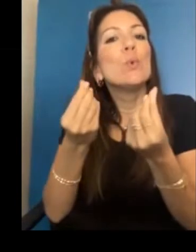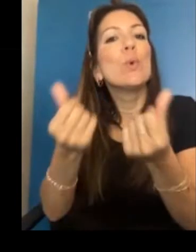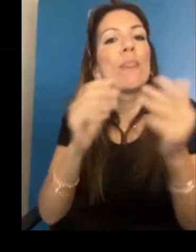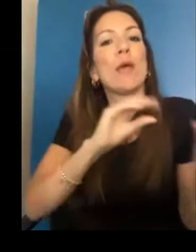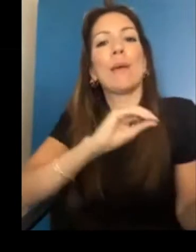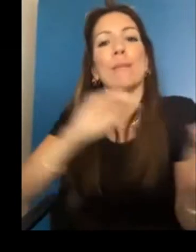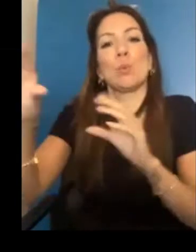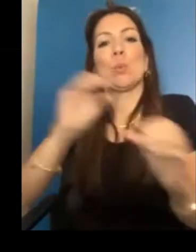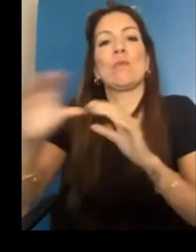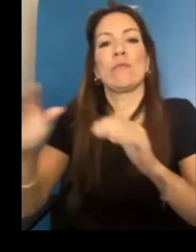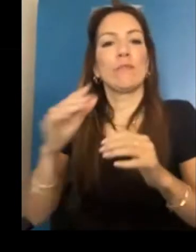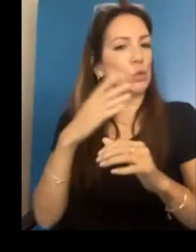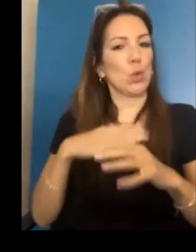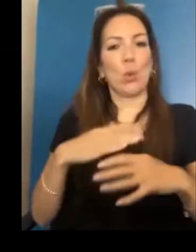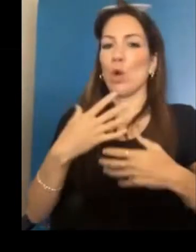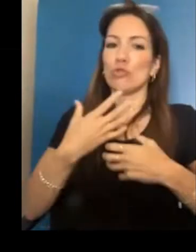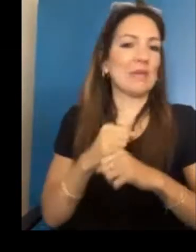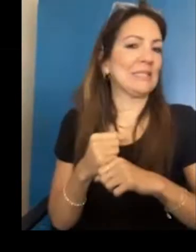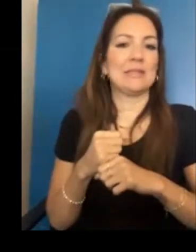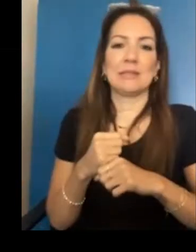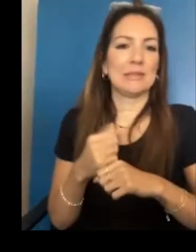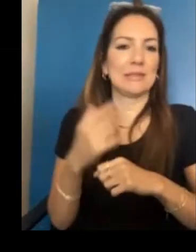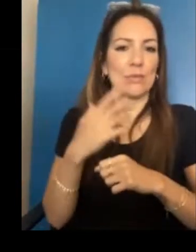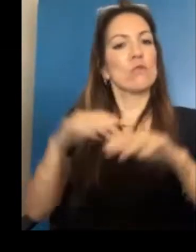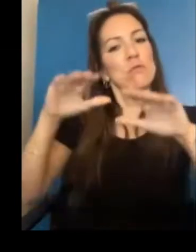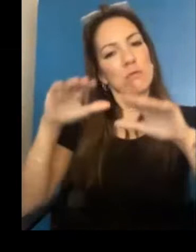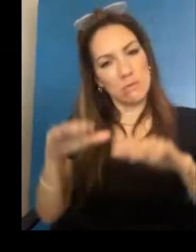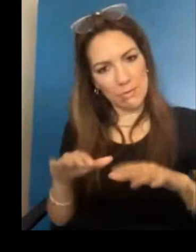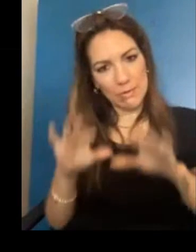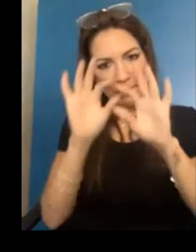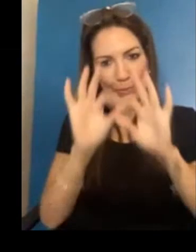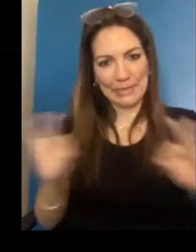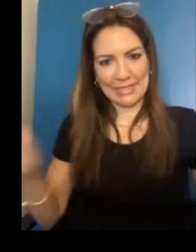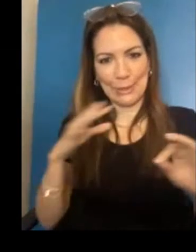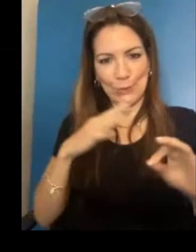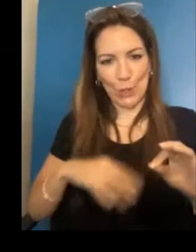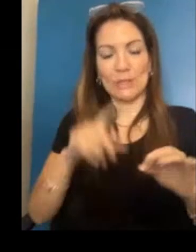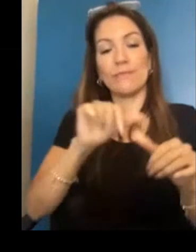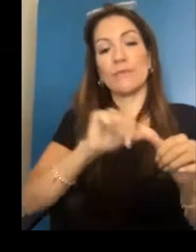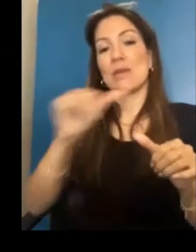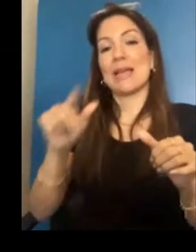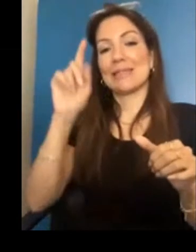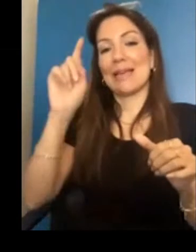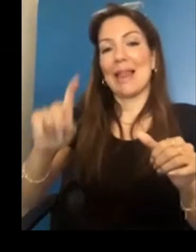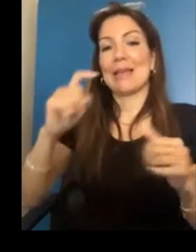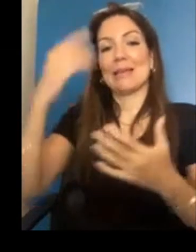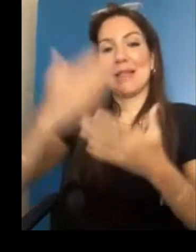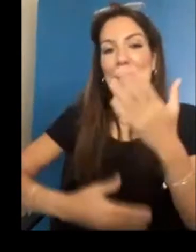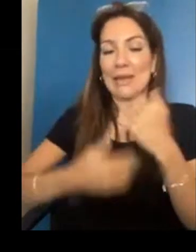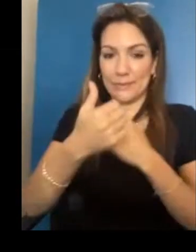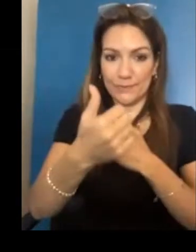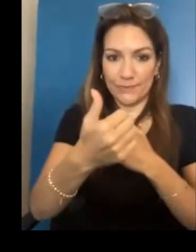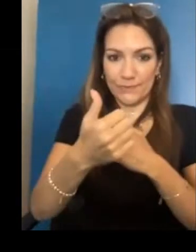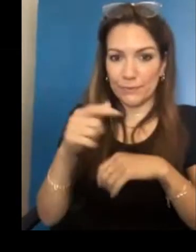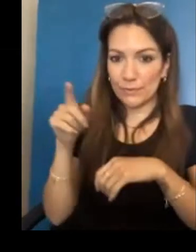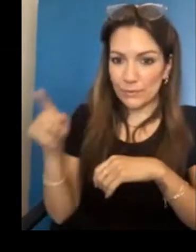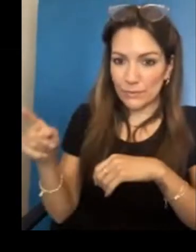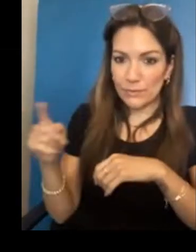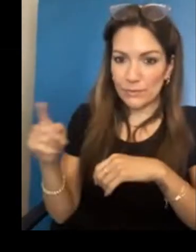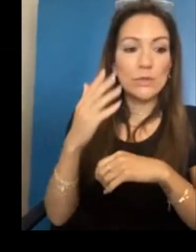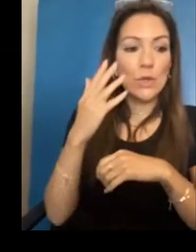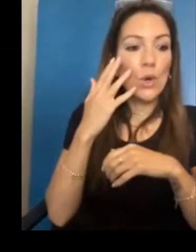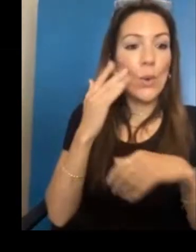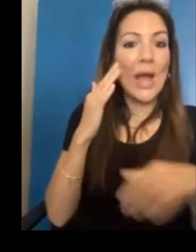it as stress-free as possible. So if you go to the next slide, please. So when we move